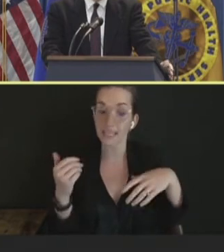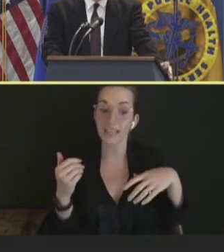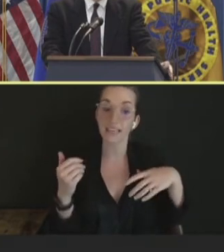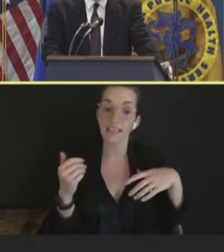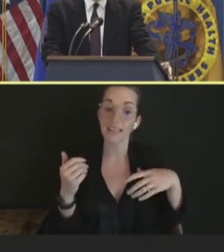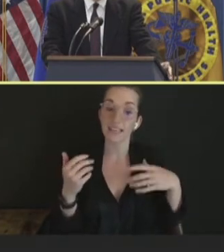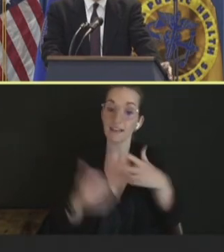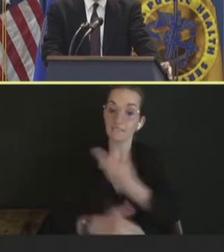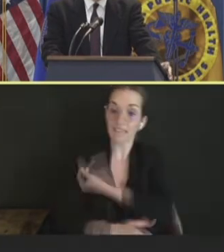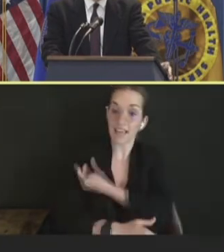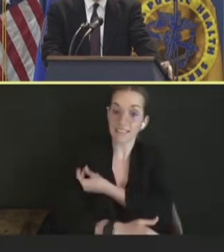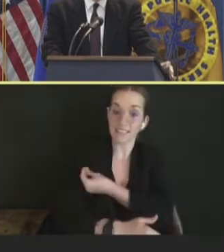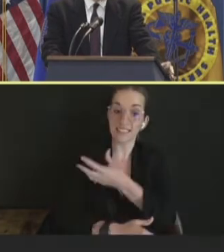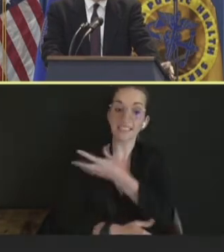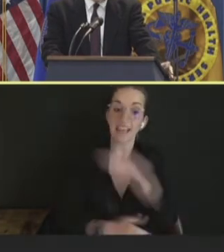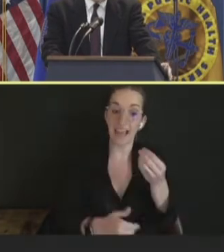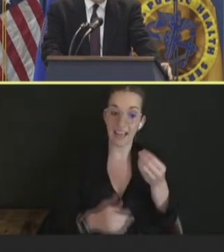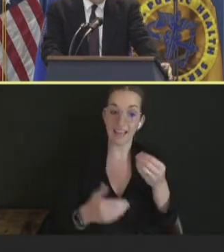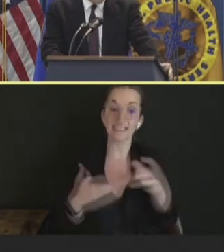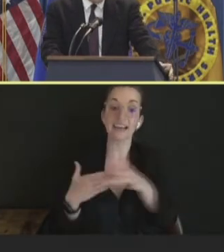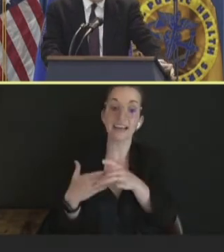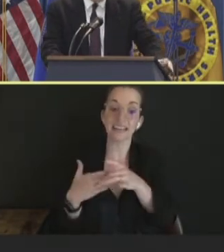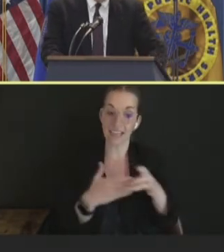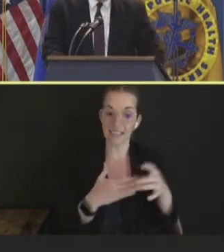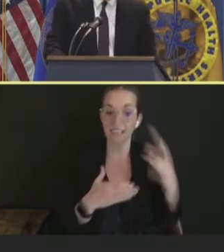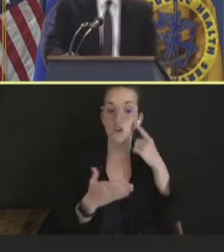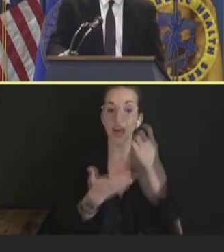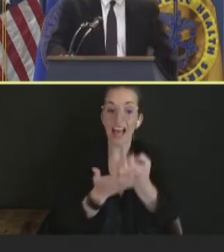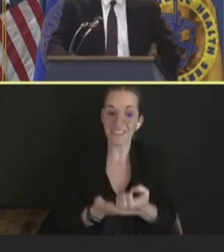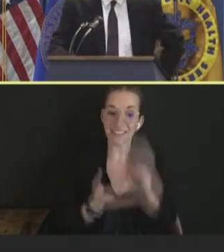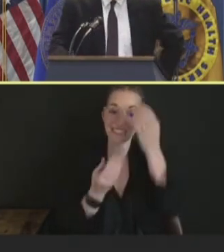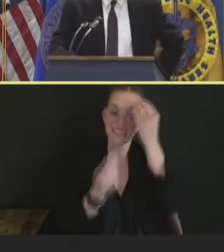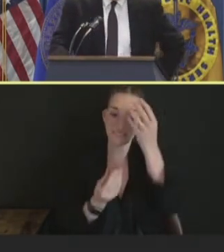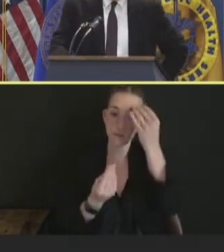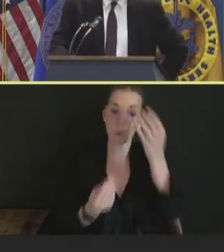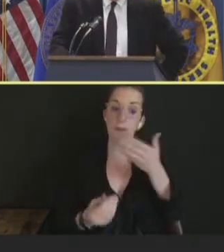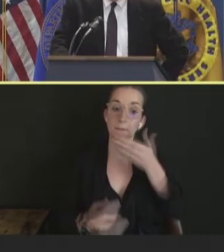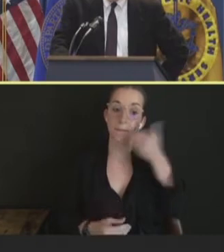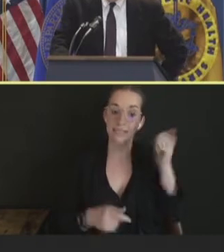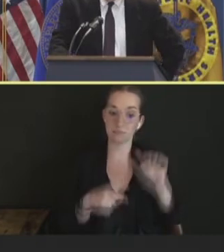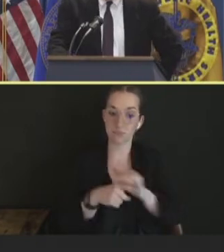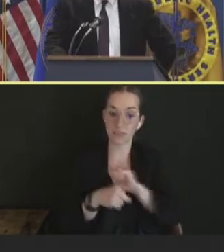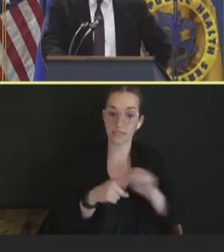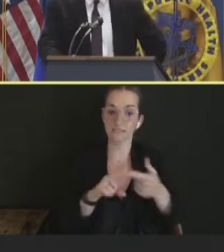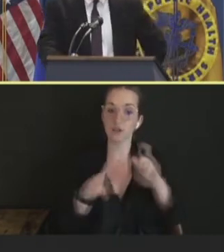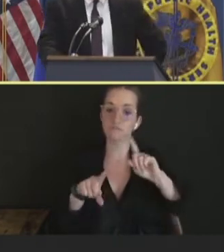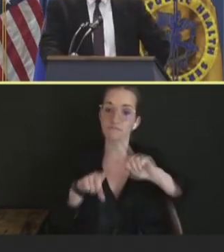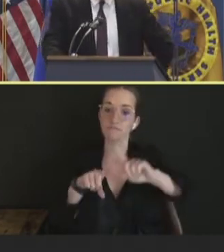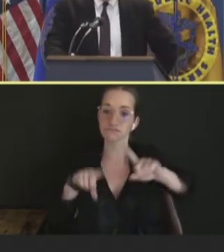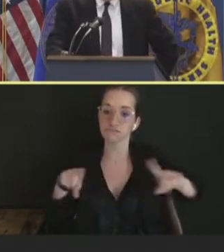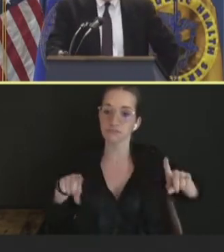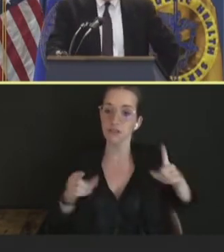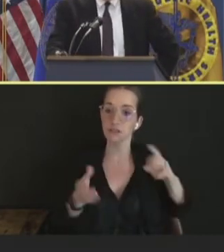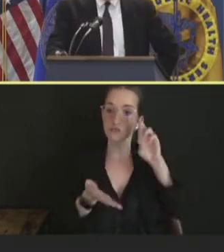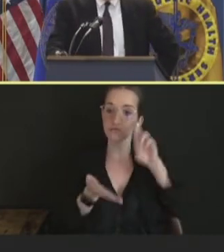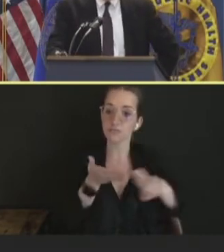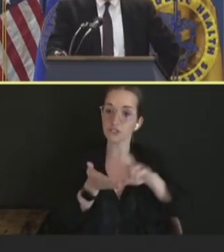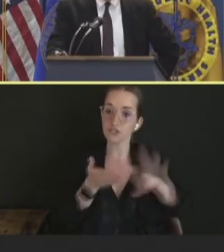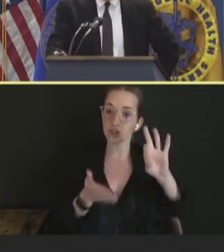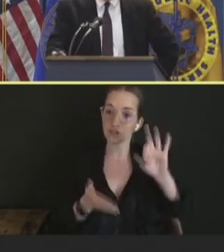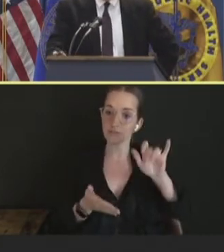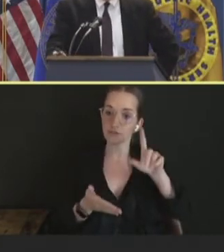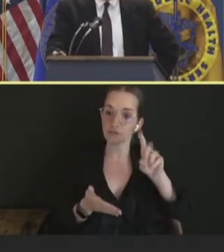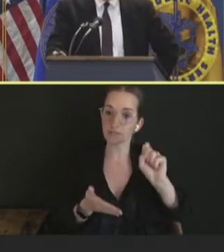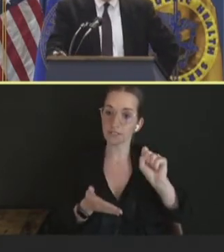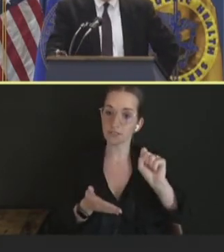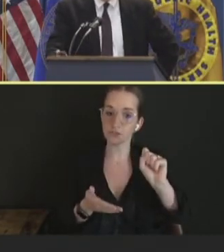of evidence-informed best practices from a variety of research fields to inform how